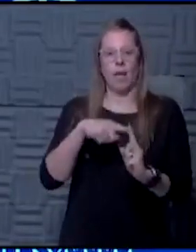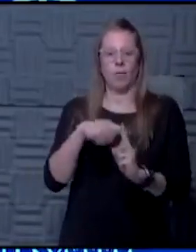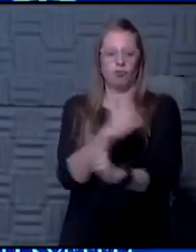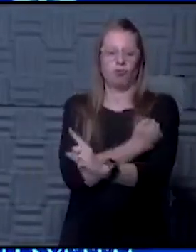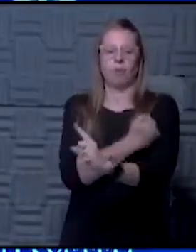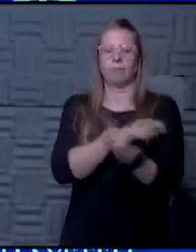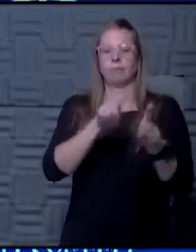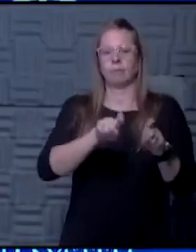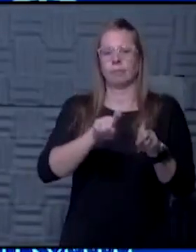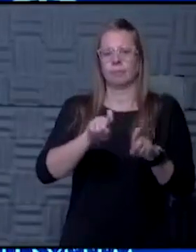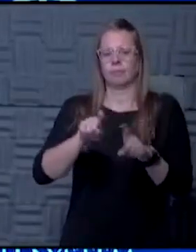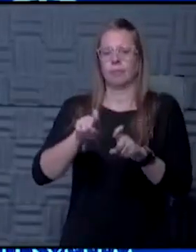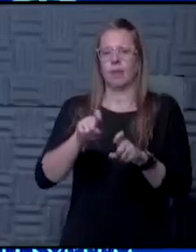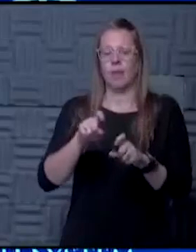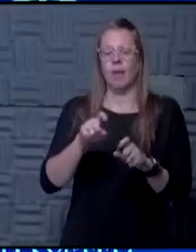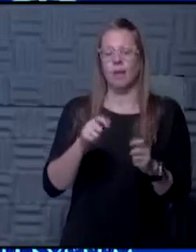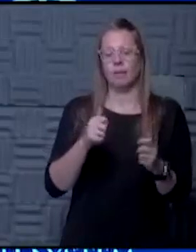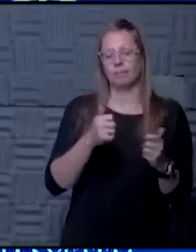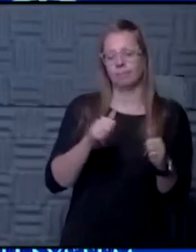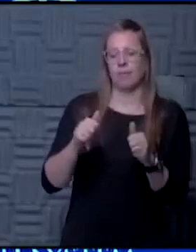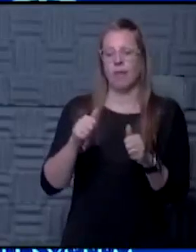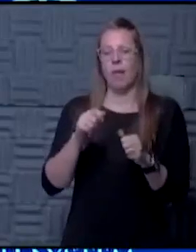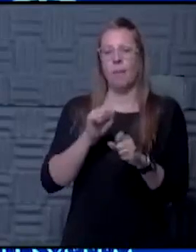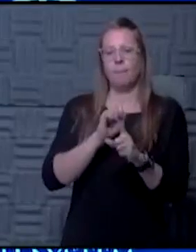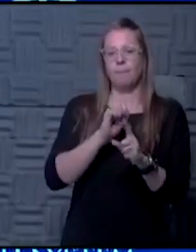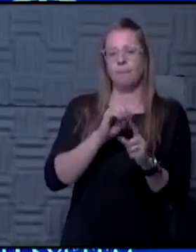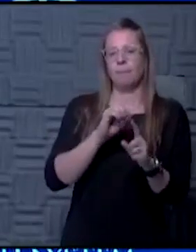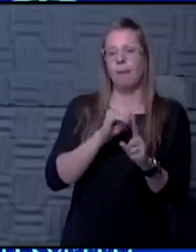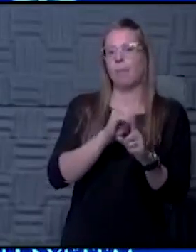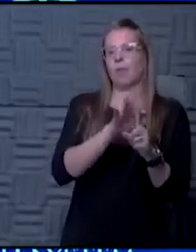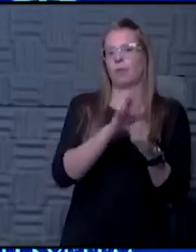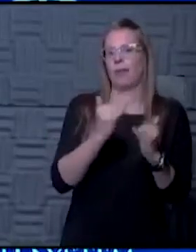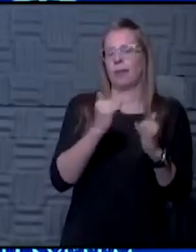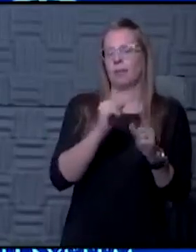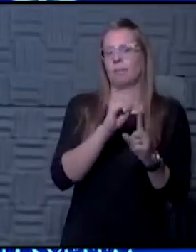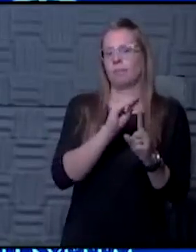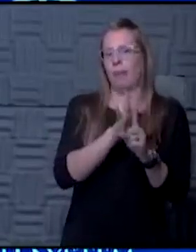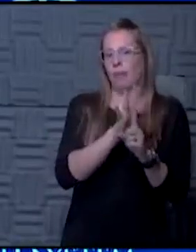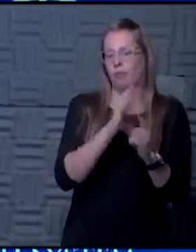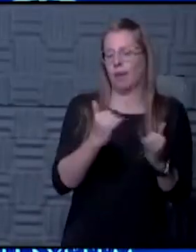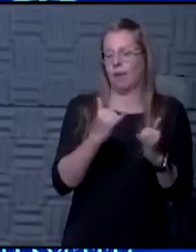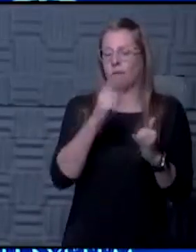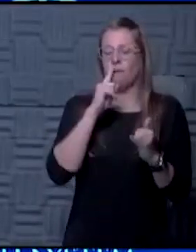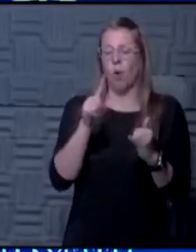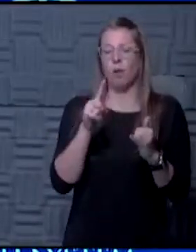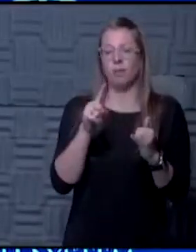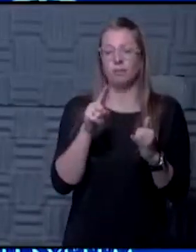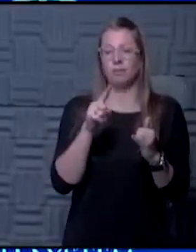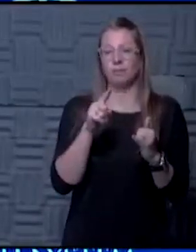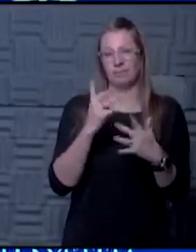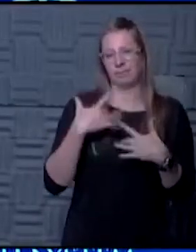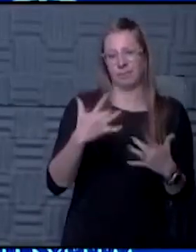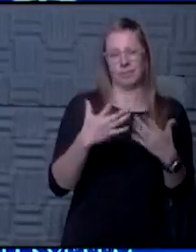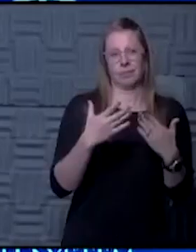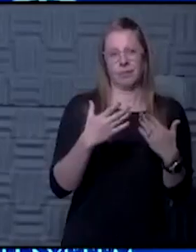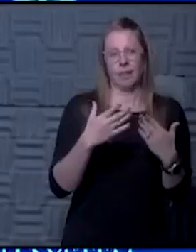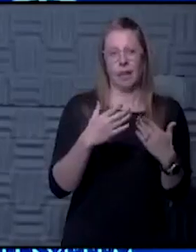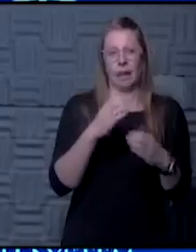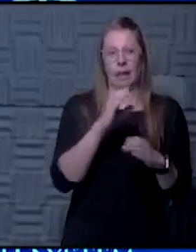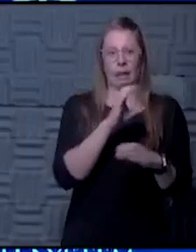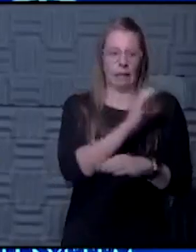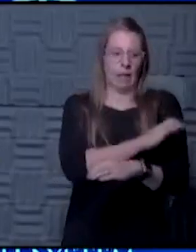and it's just really popular right now because it's around COVID, that it's not uncommon for clinical trials to be paused when